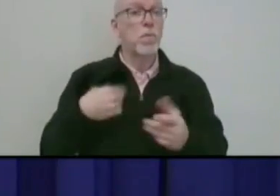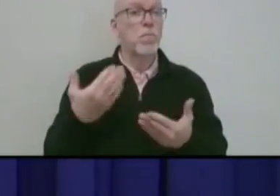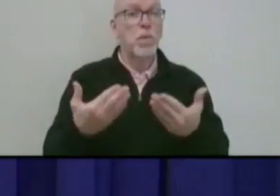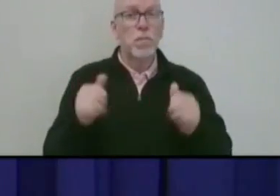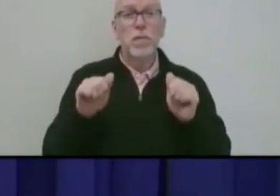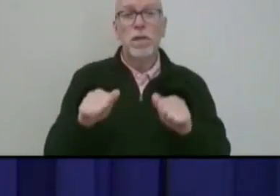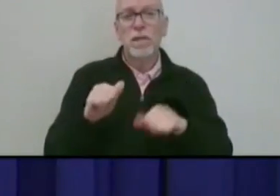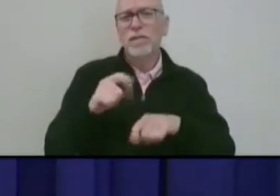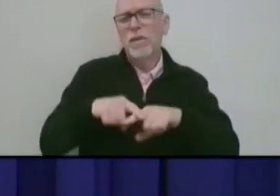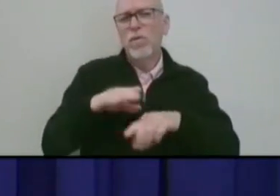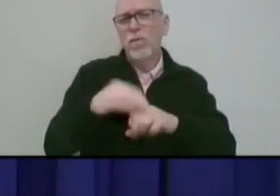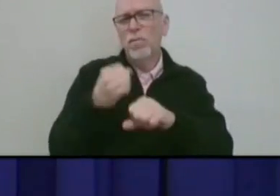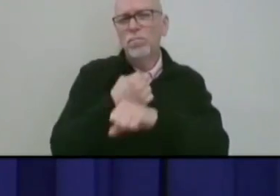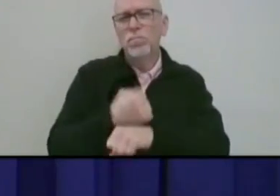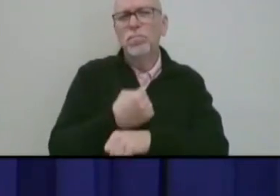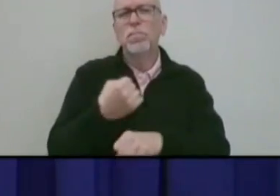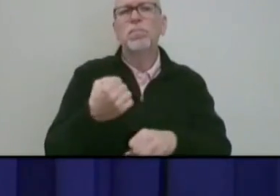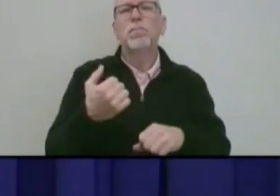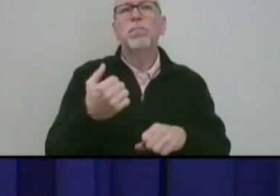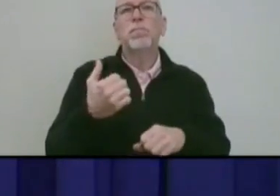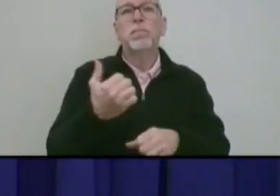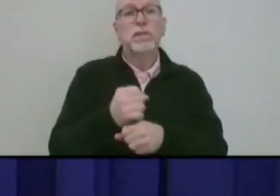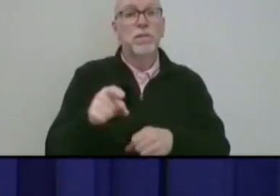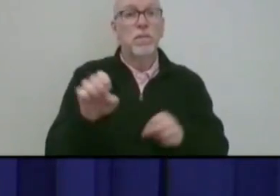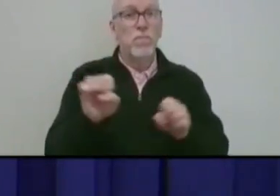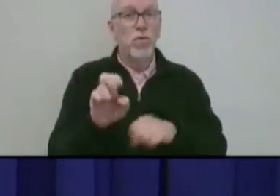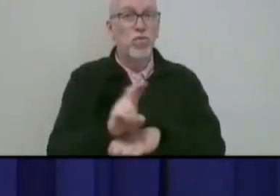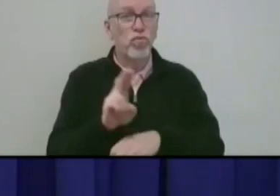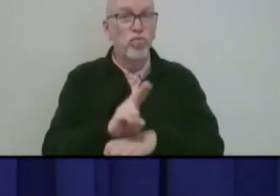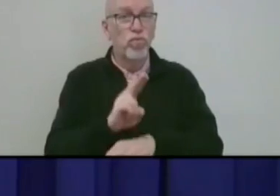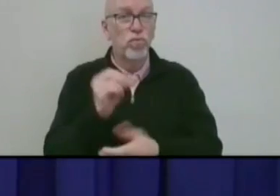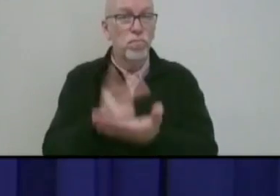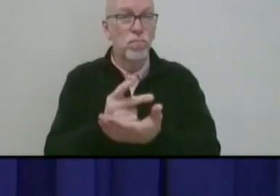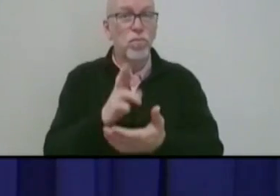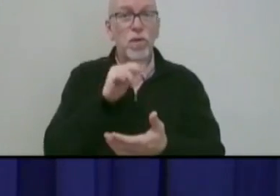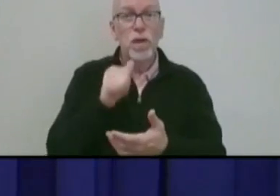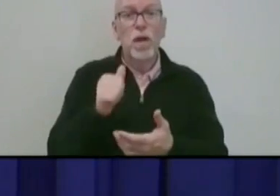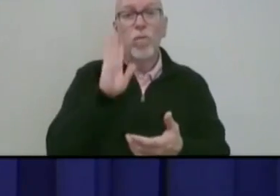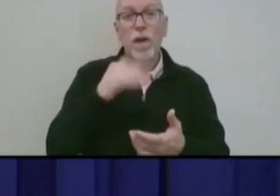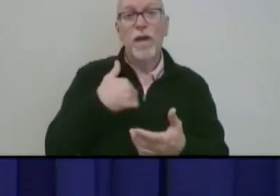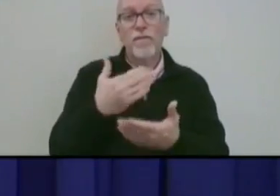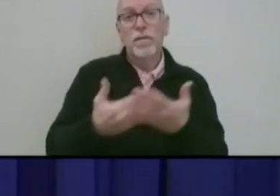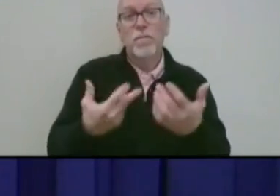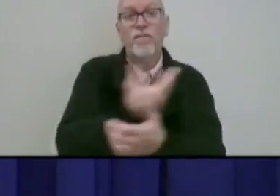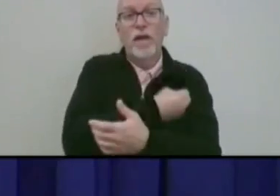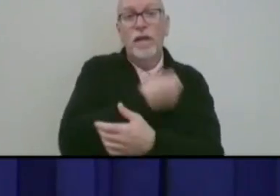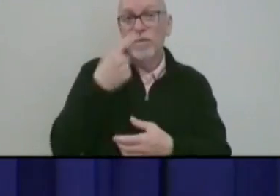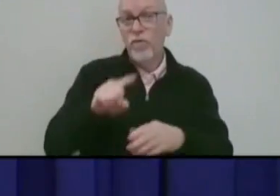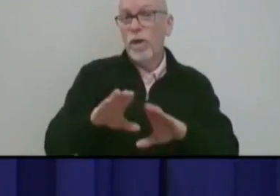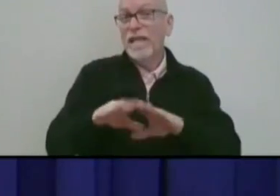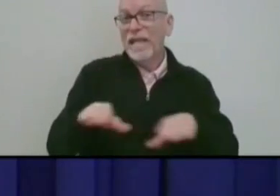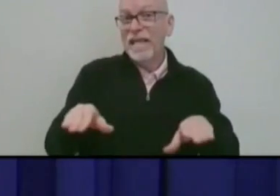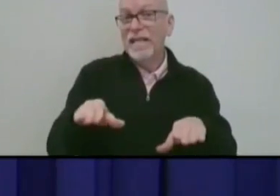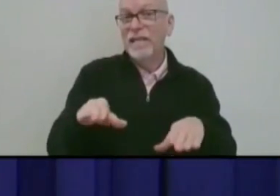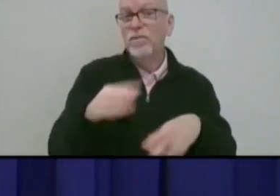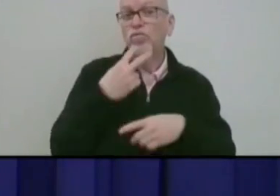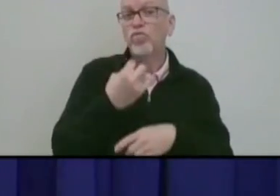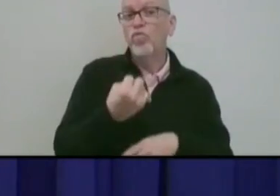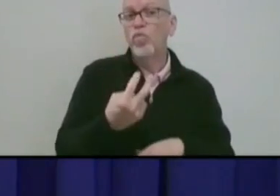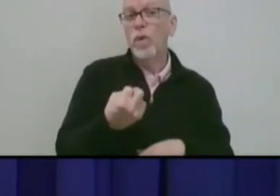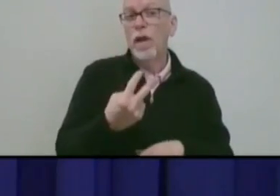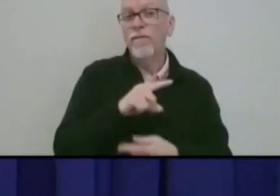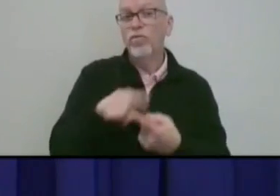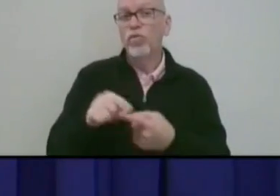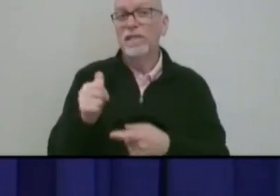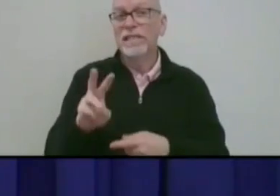on the data and whether they get their emergency use authorization for it, that we will have some vaccines for kids ages 12 to 16